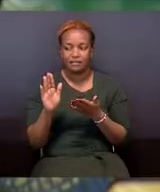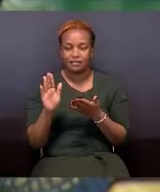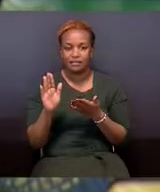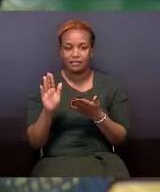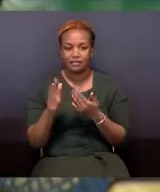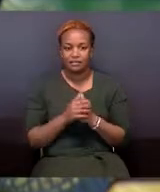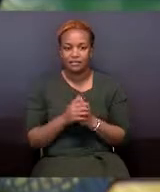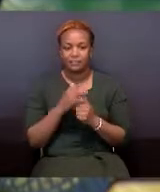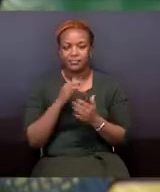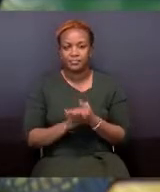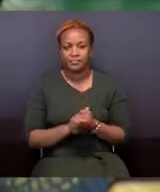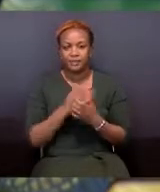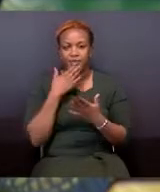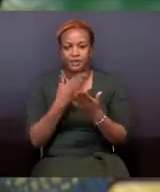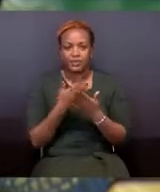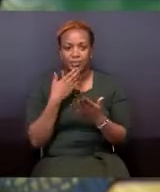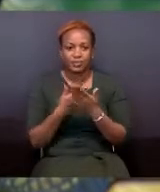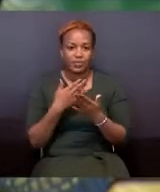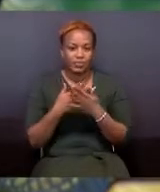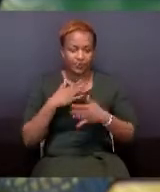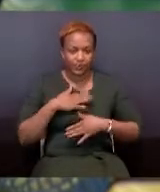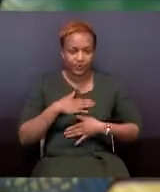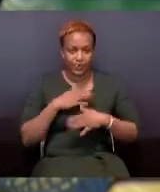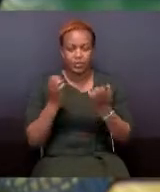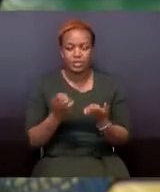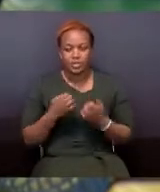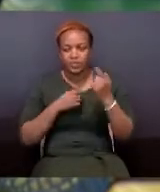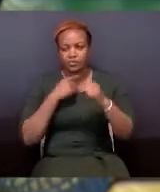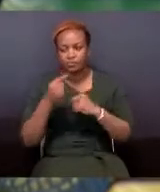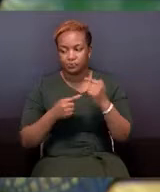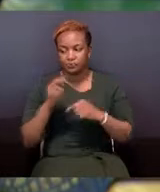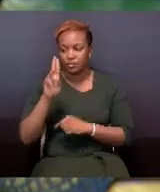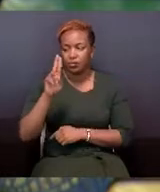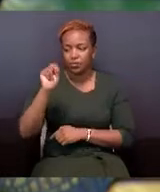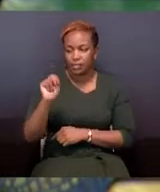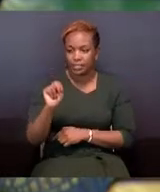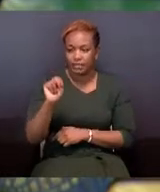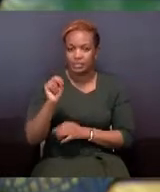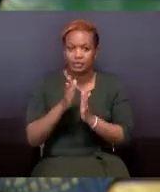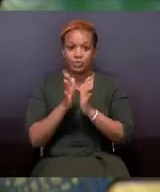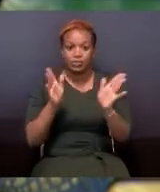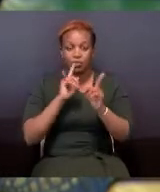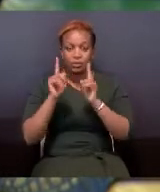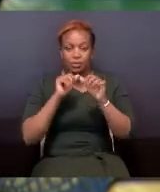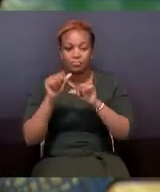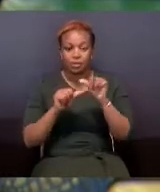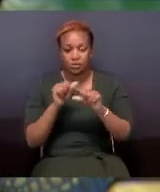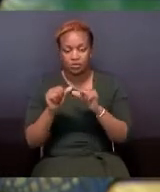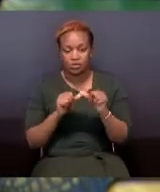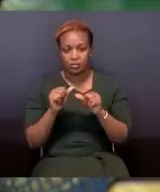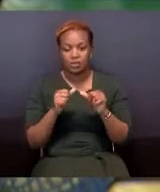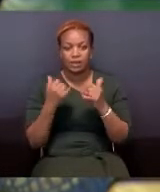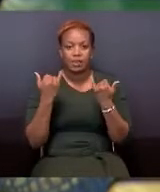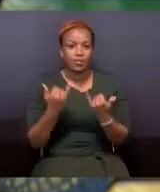Thank you, Your Excellency. We do need to keep up. At the UN General Assembly, you talked about that we are now